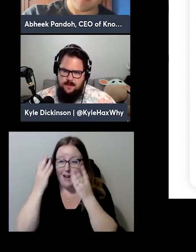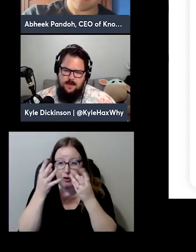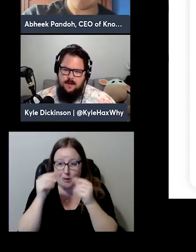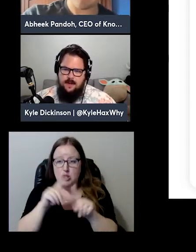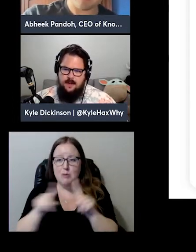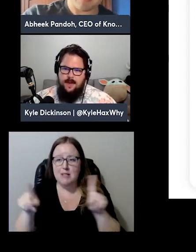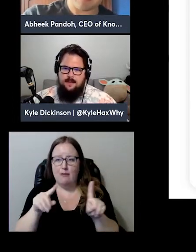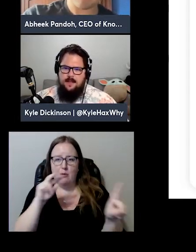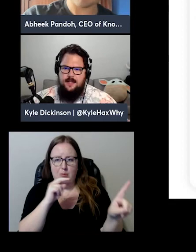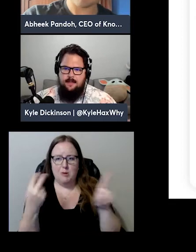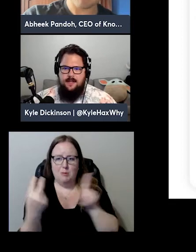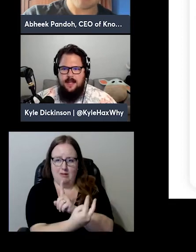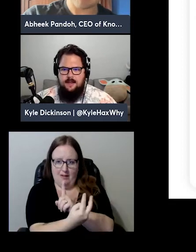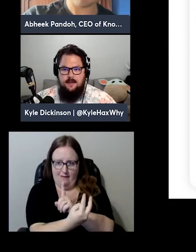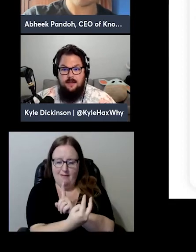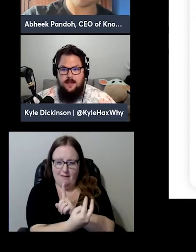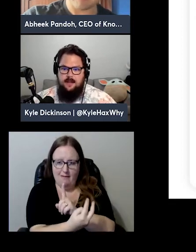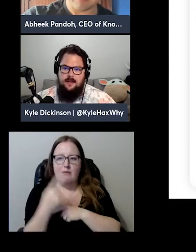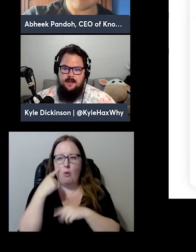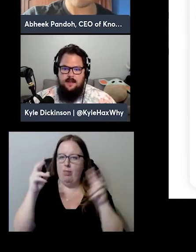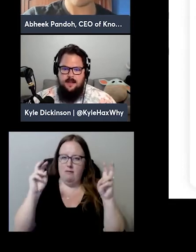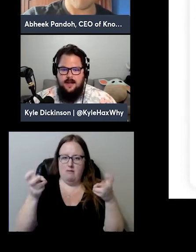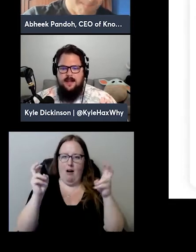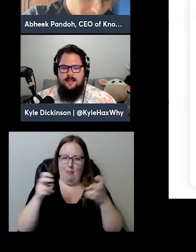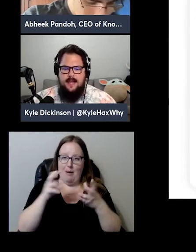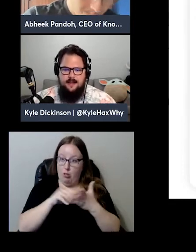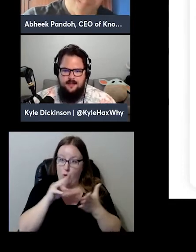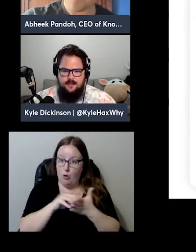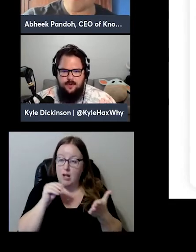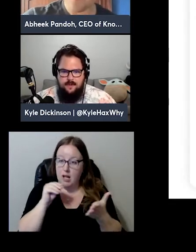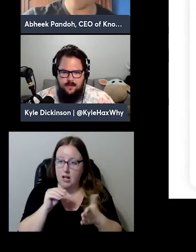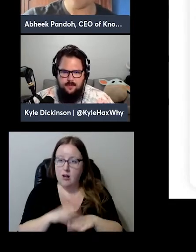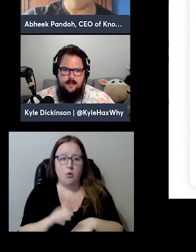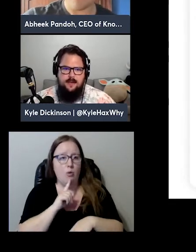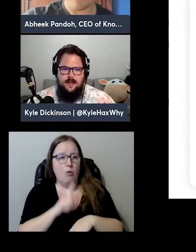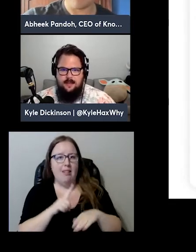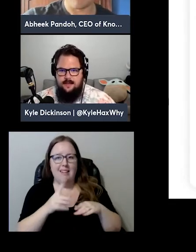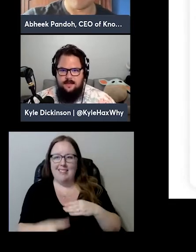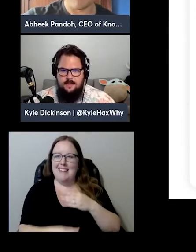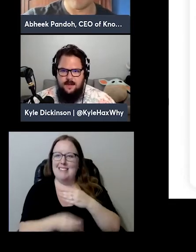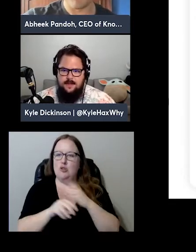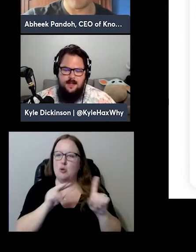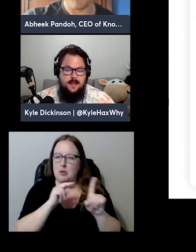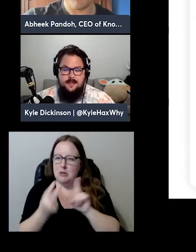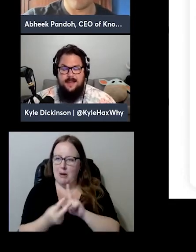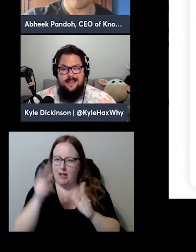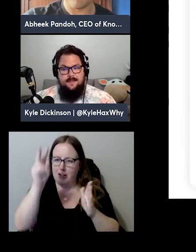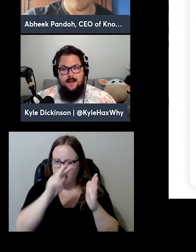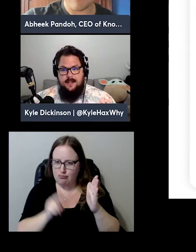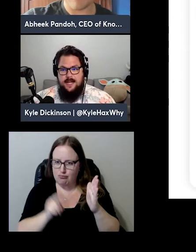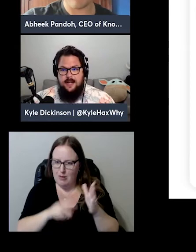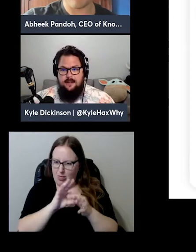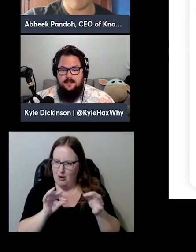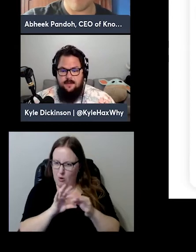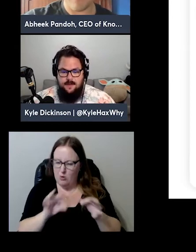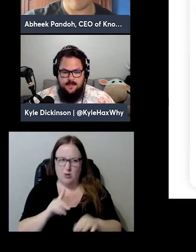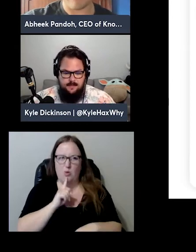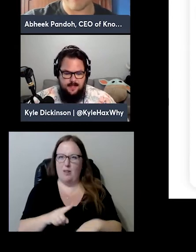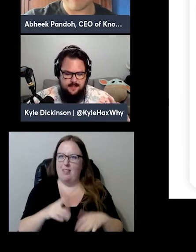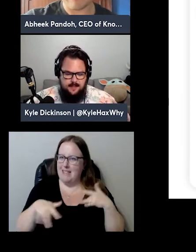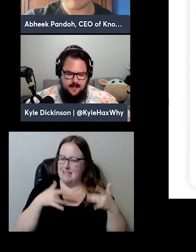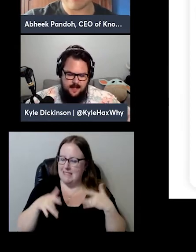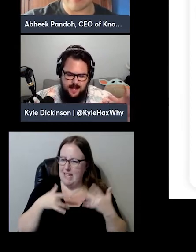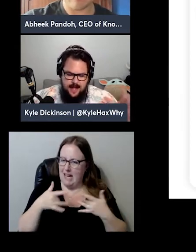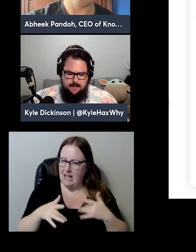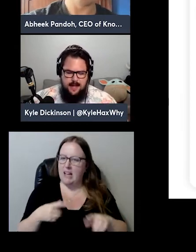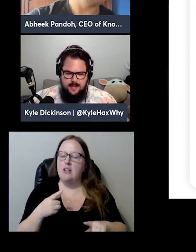view about the topic that they're learning, they're going to get that additional point of view by looking at these different notes. To me, that's very exciting. So from something that's